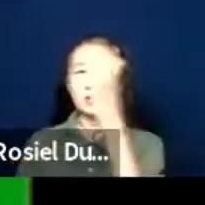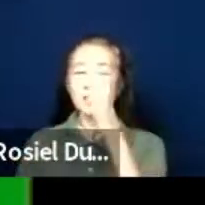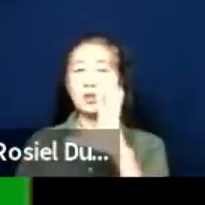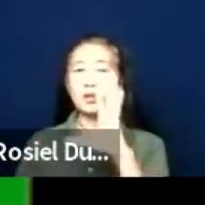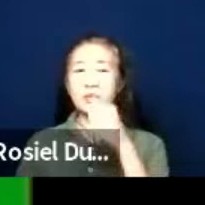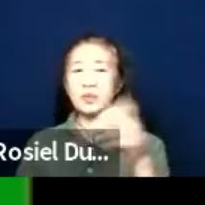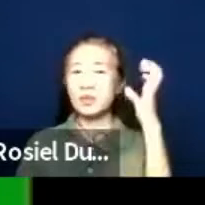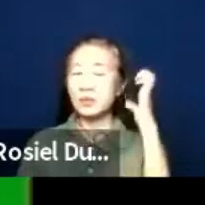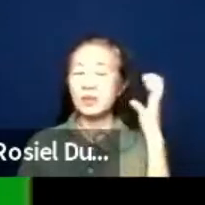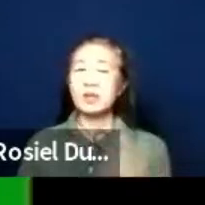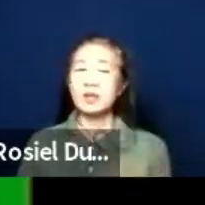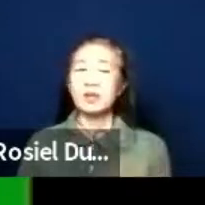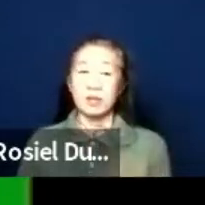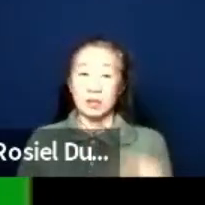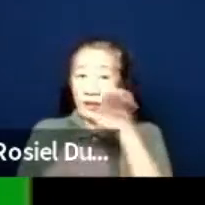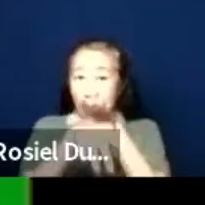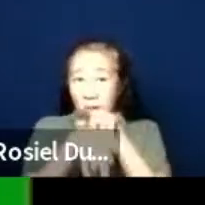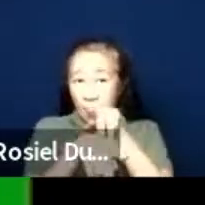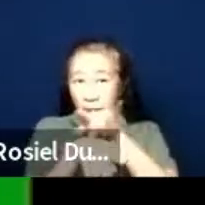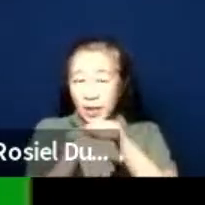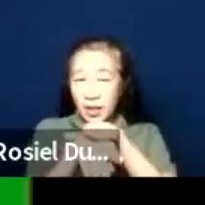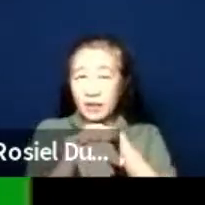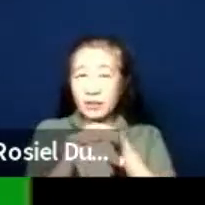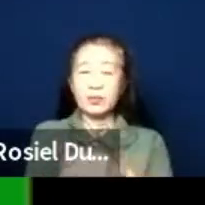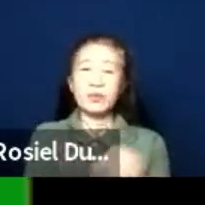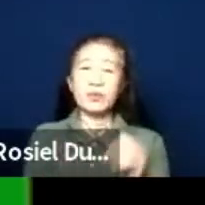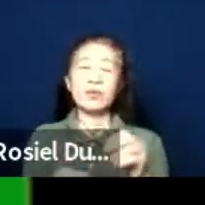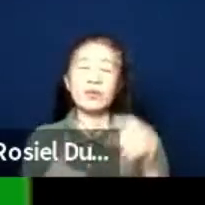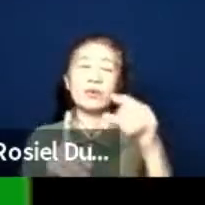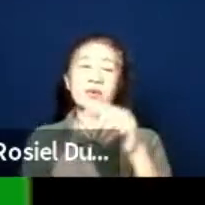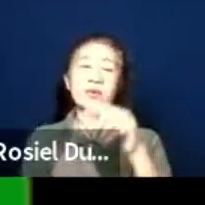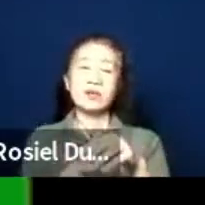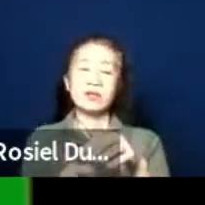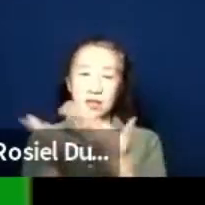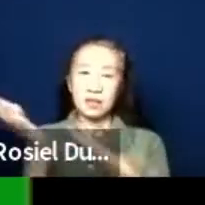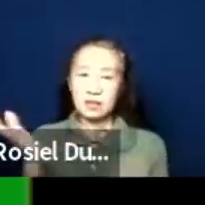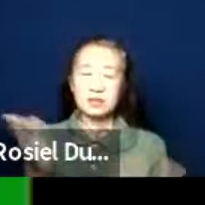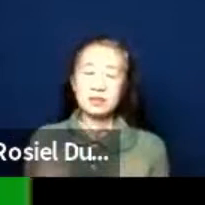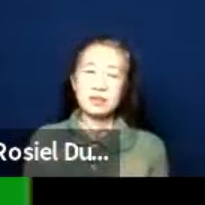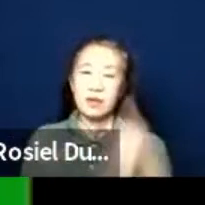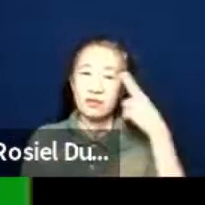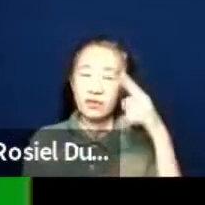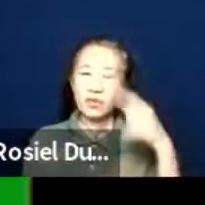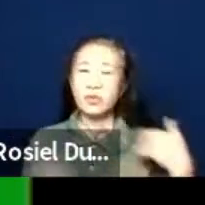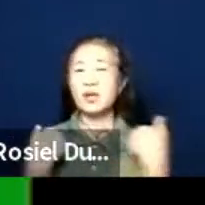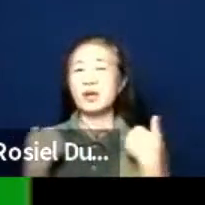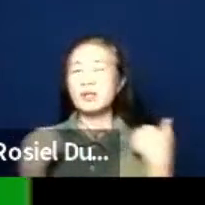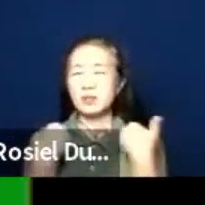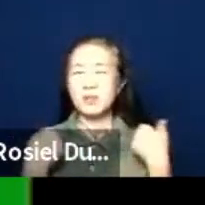pet food, extra water, collar with ID tag, medical records, and other supplies for your service or support